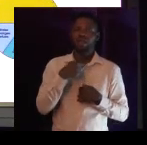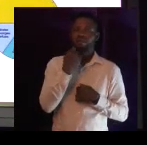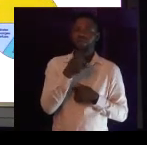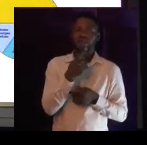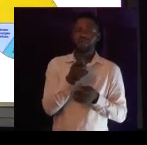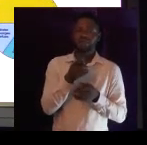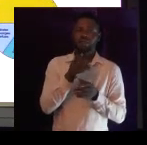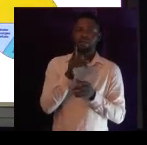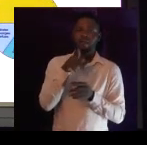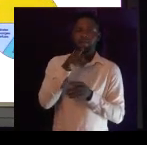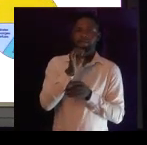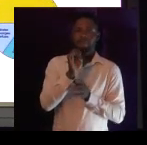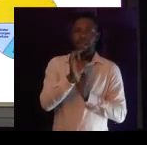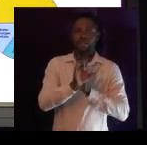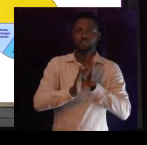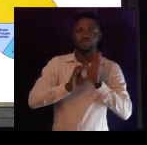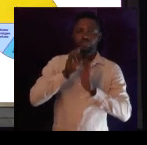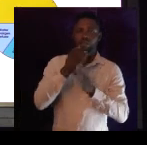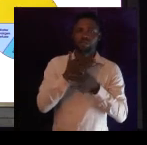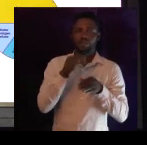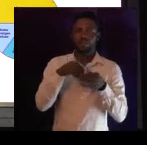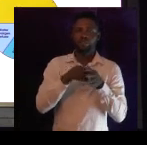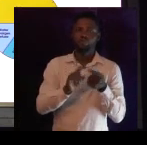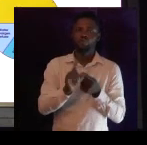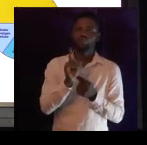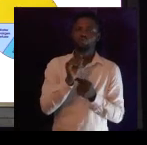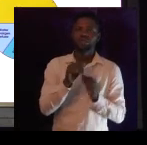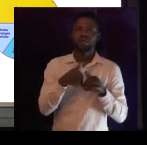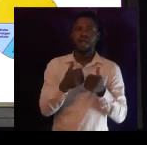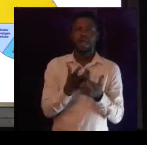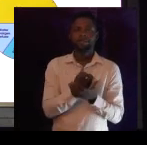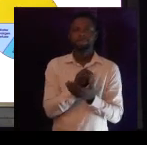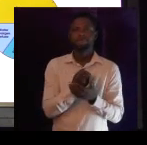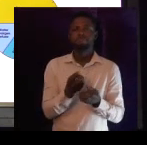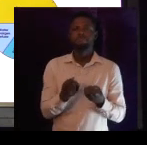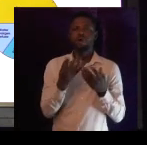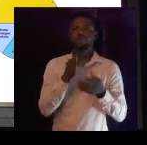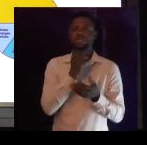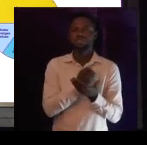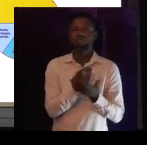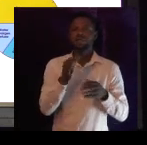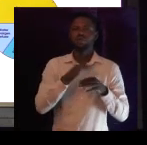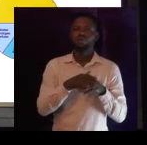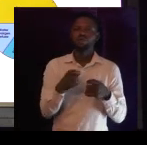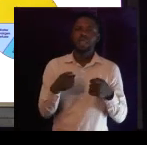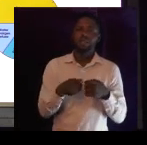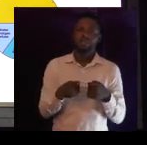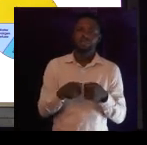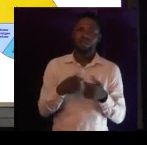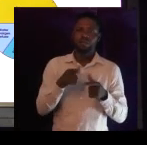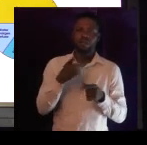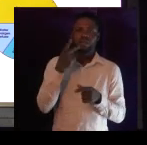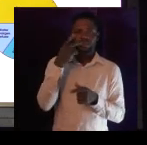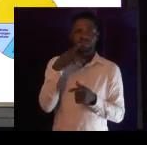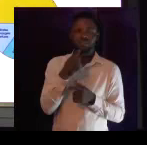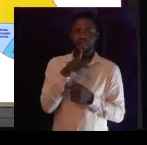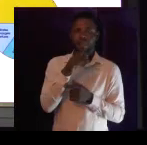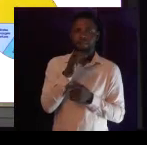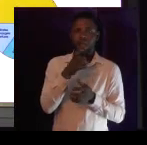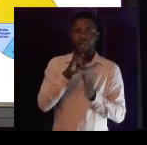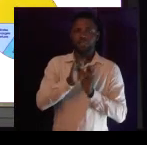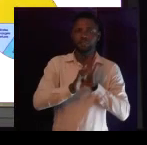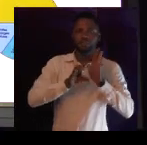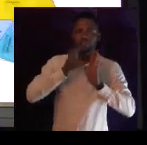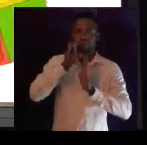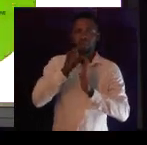like I have said, the pie chart is divided into 20 equal parts. We now want to know how much is spent on electricity. So let's see the pie chart